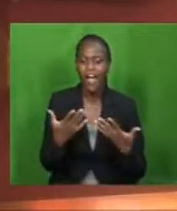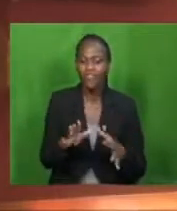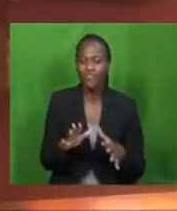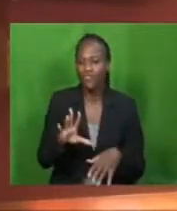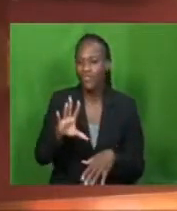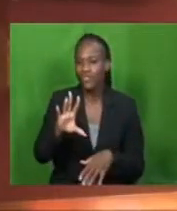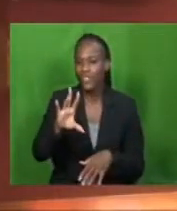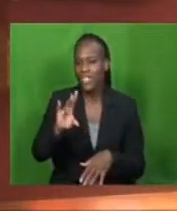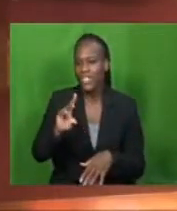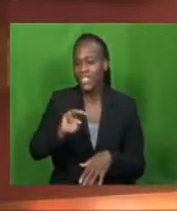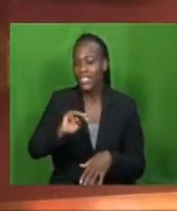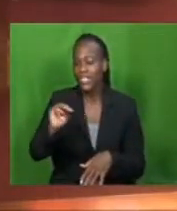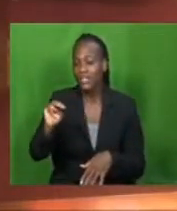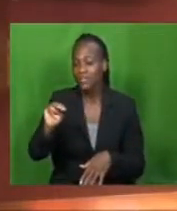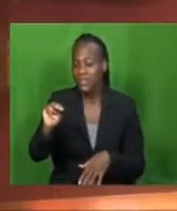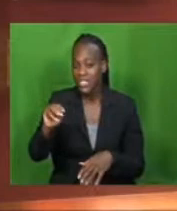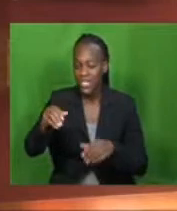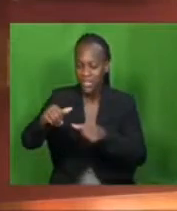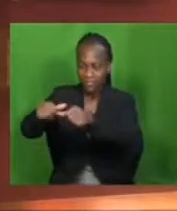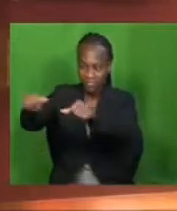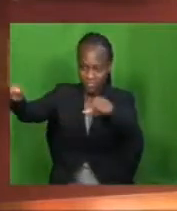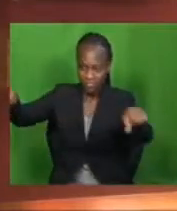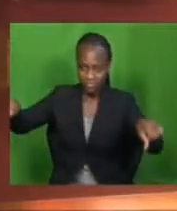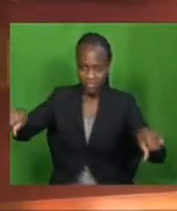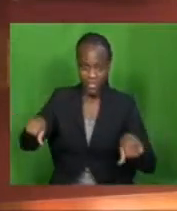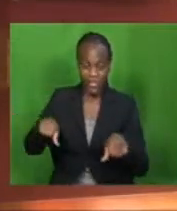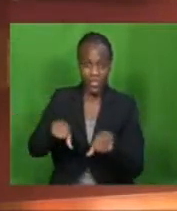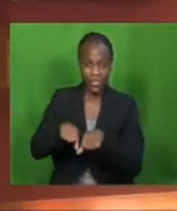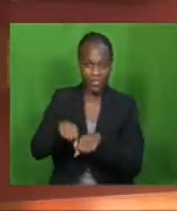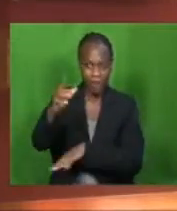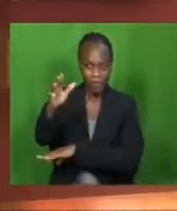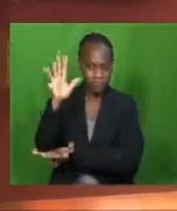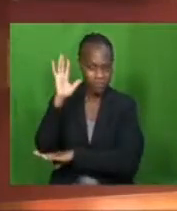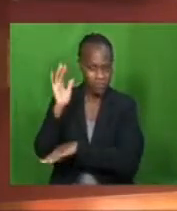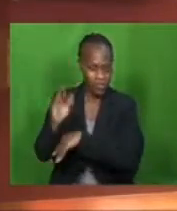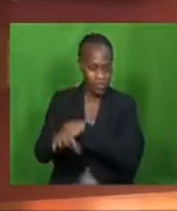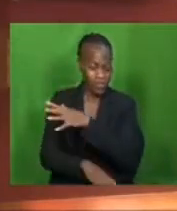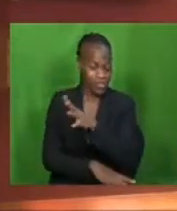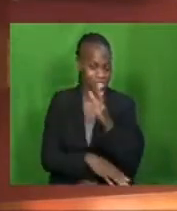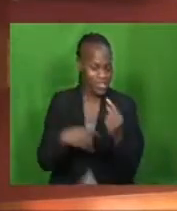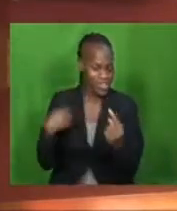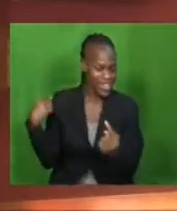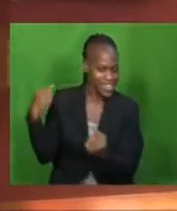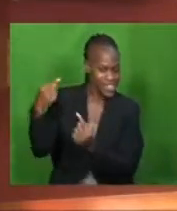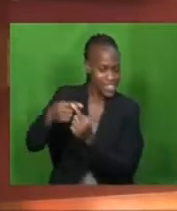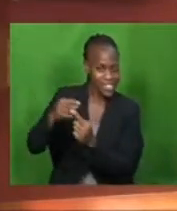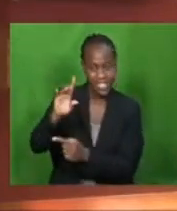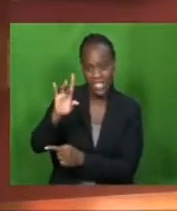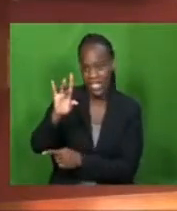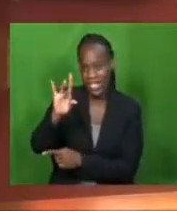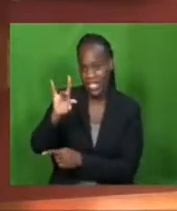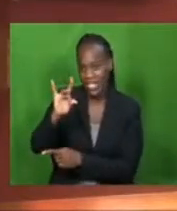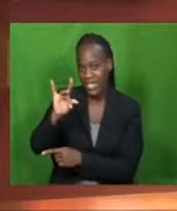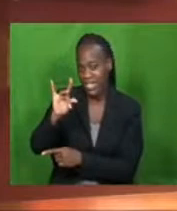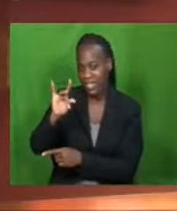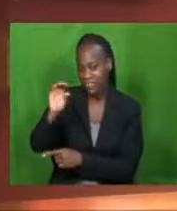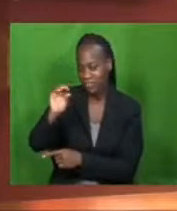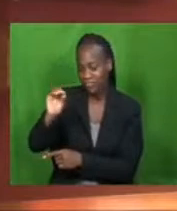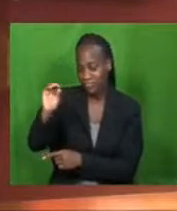hectares of our forest cover since 1900. It is to reverse this disturbing trend that